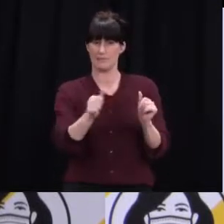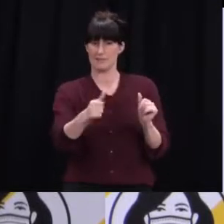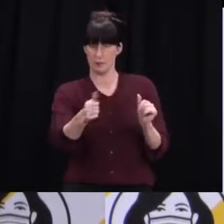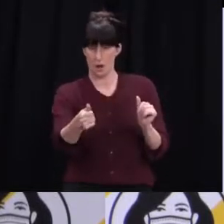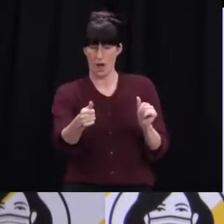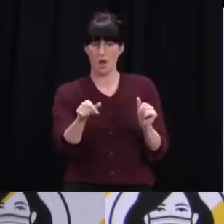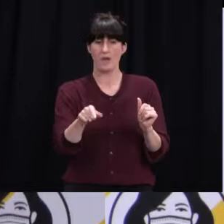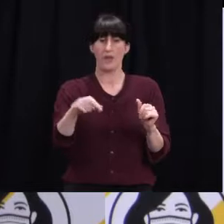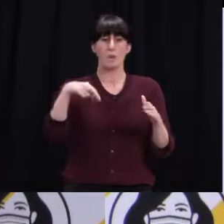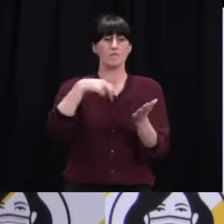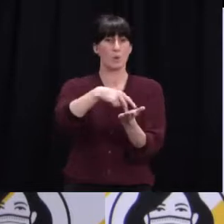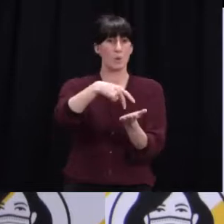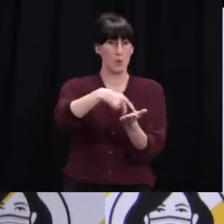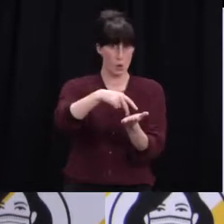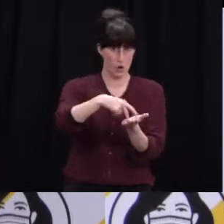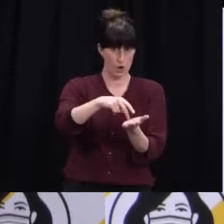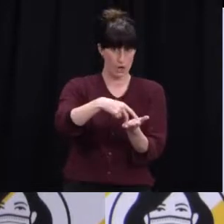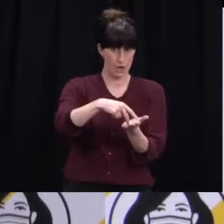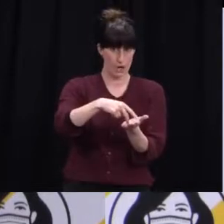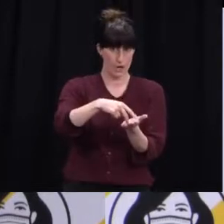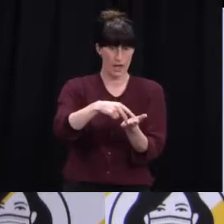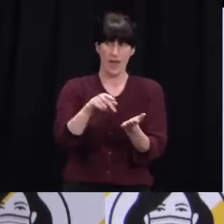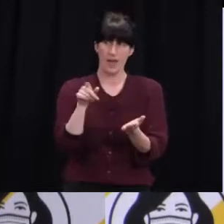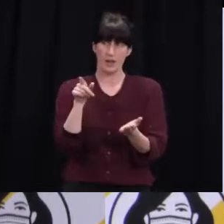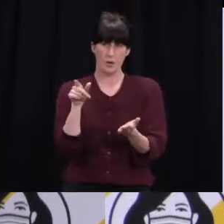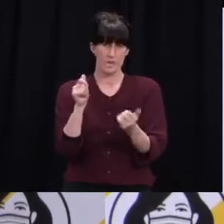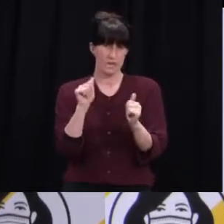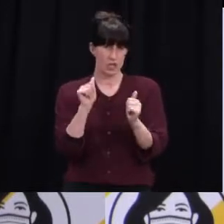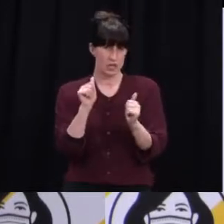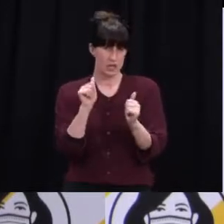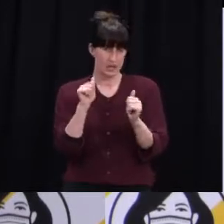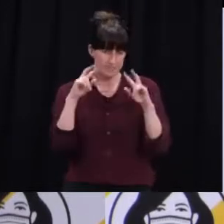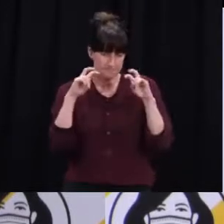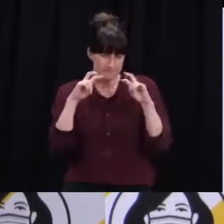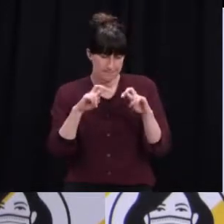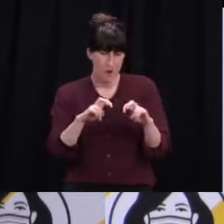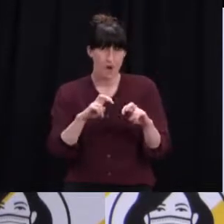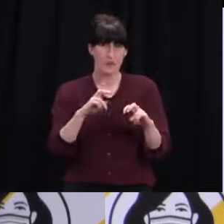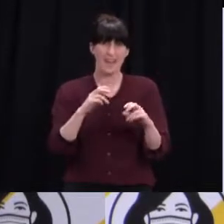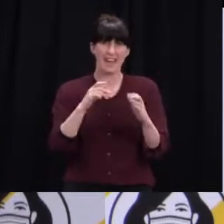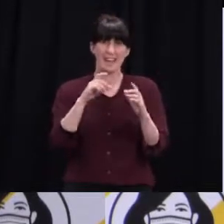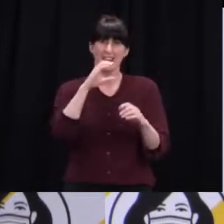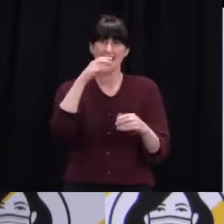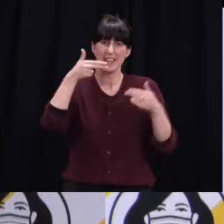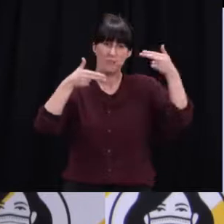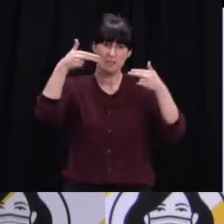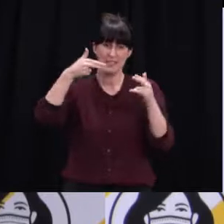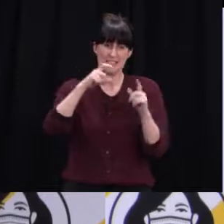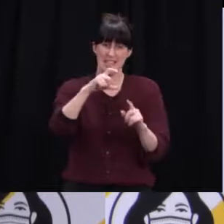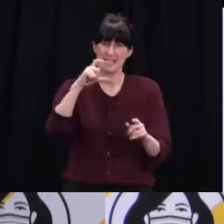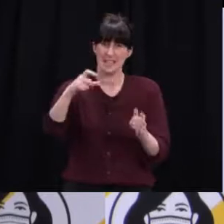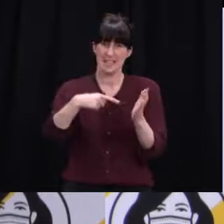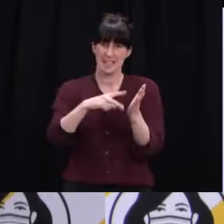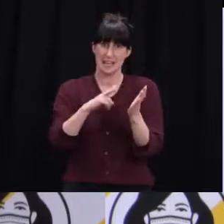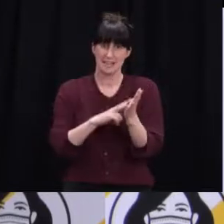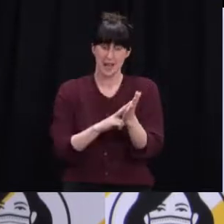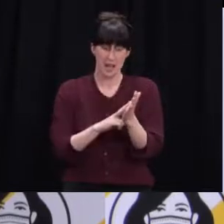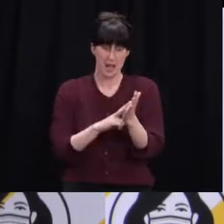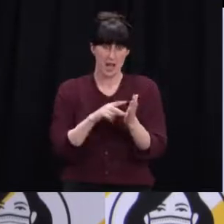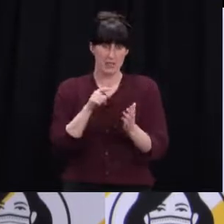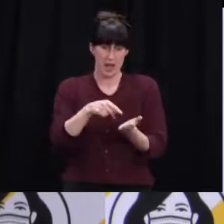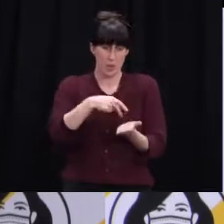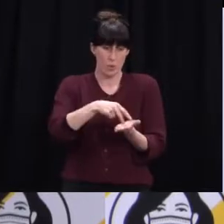then went for a walk in the exercise area on August the 12th. Do you know from CCTV footage whether any